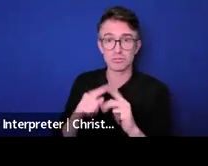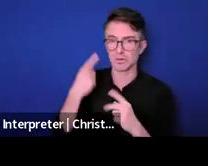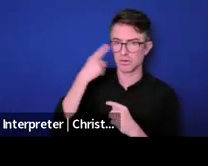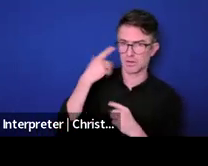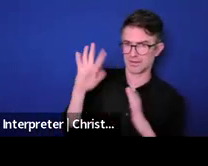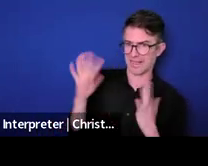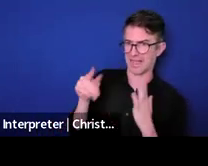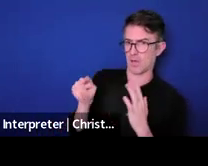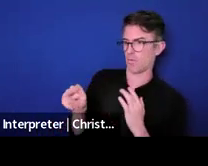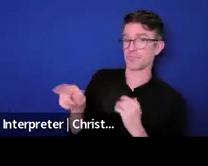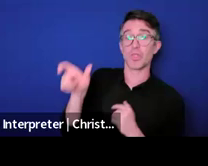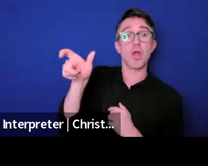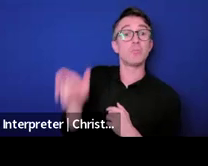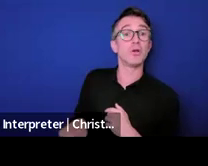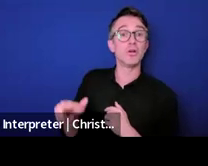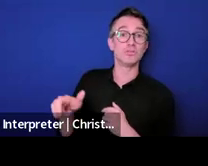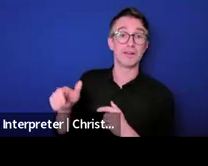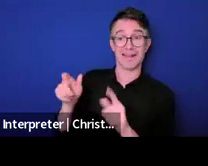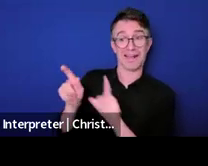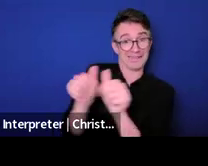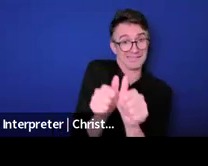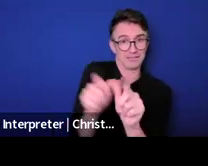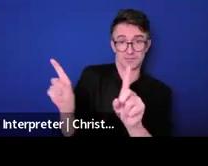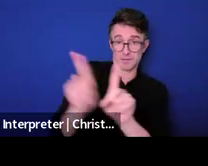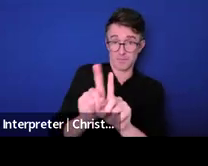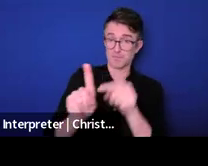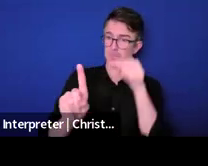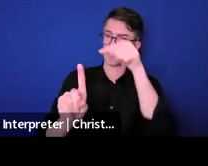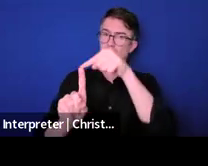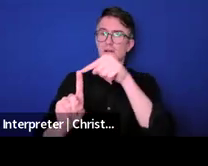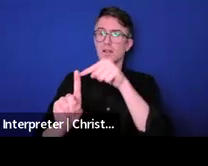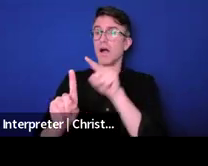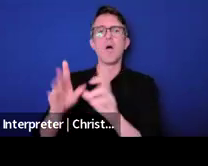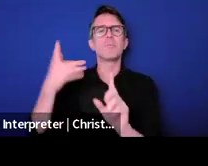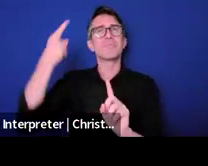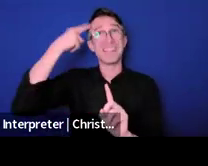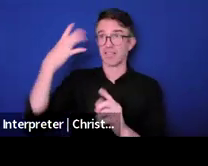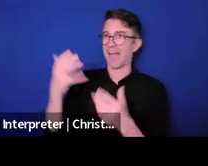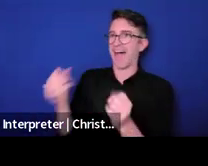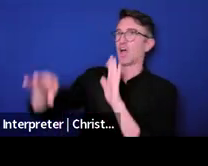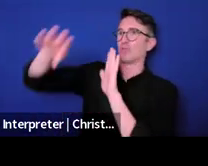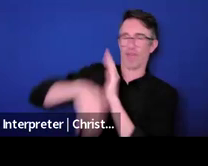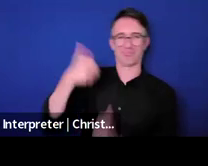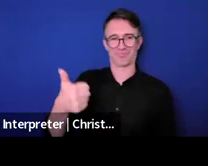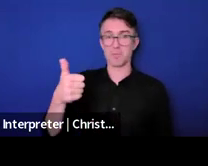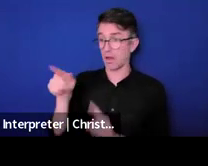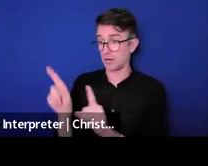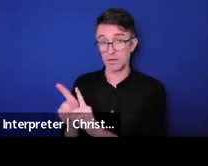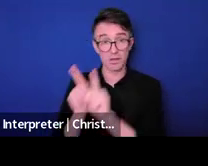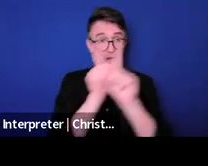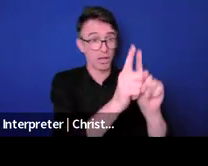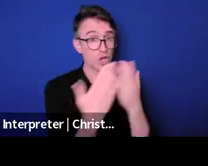the teacher's assistants, who is more responsible for organizing education for children with